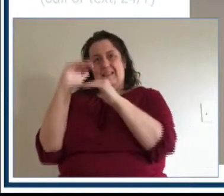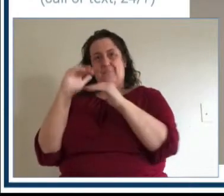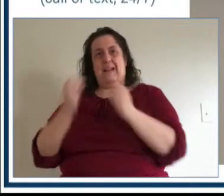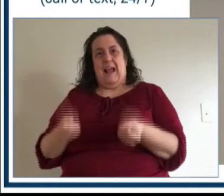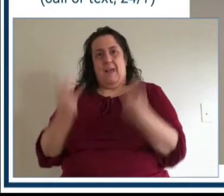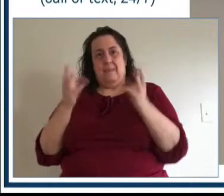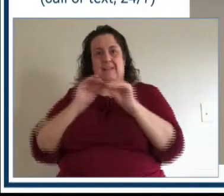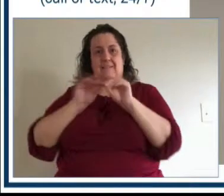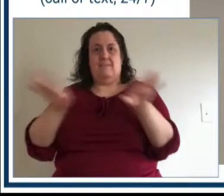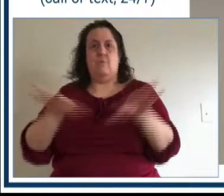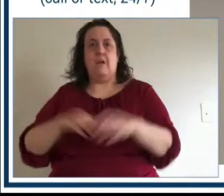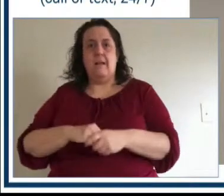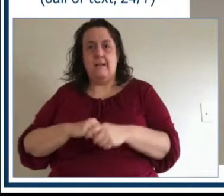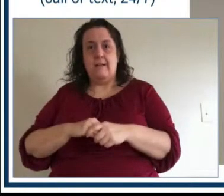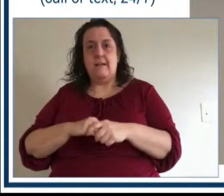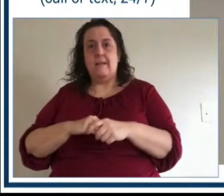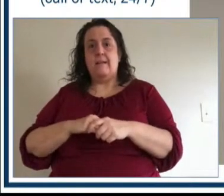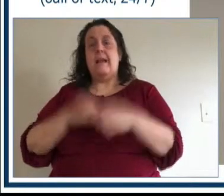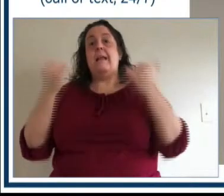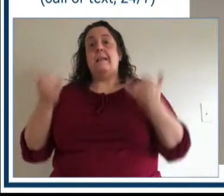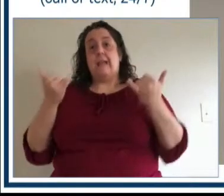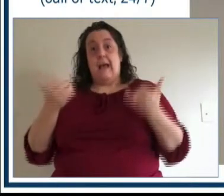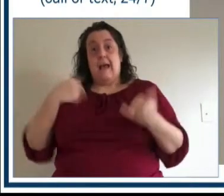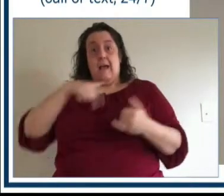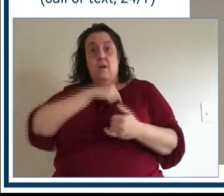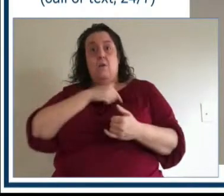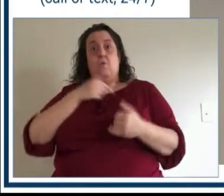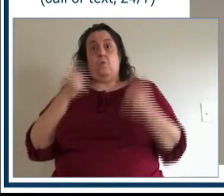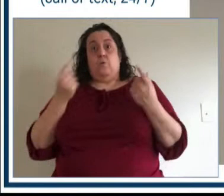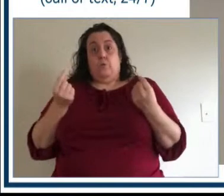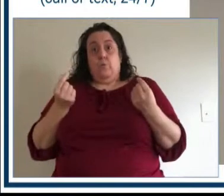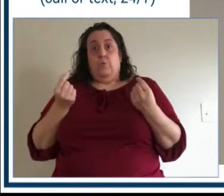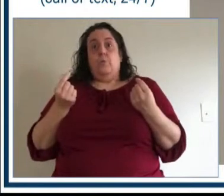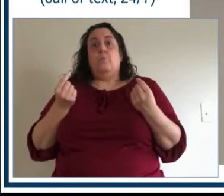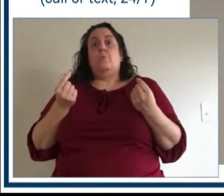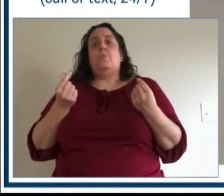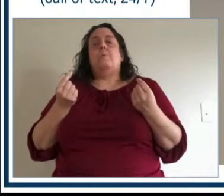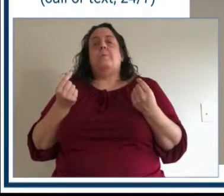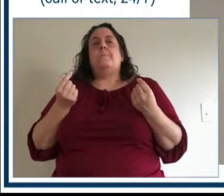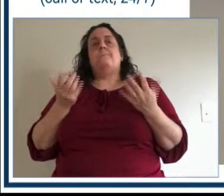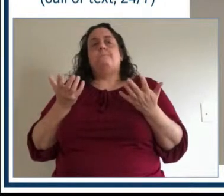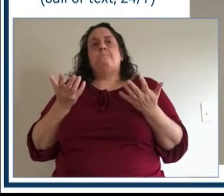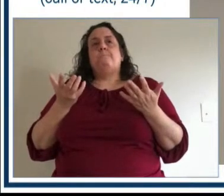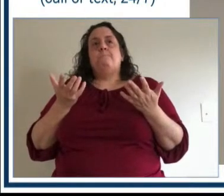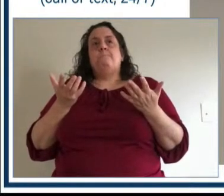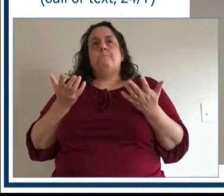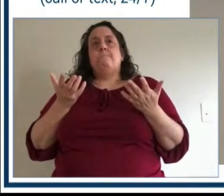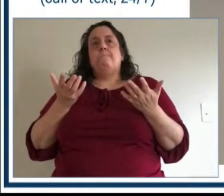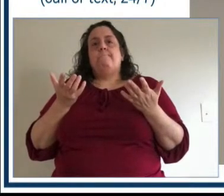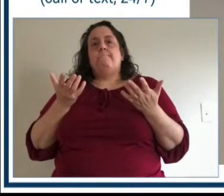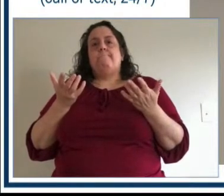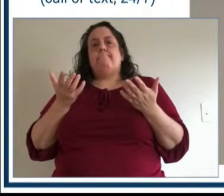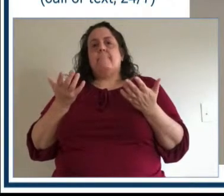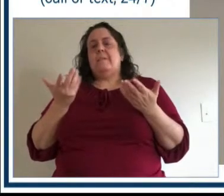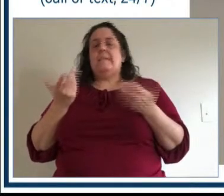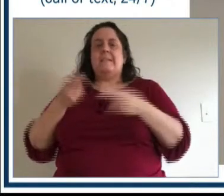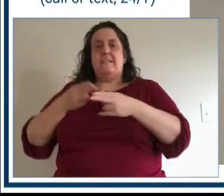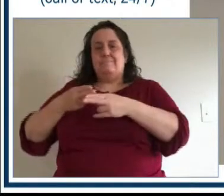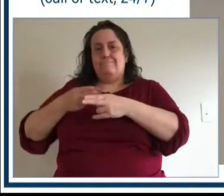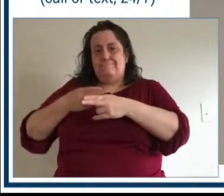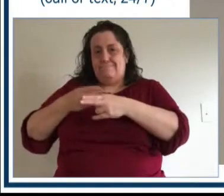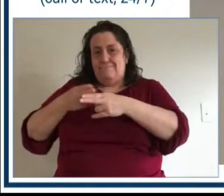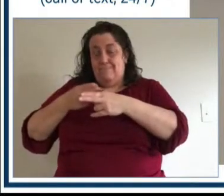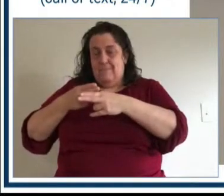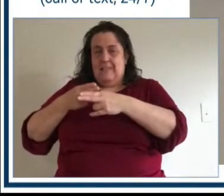to what we're doing now is really a short-term measure. Don't ask me to define short-term, but it